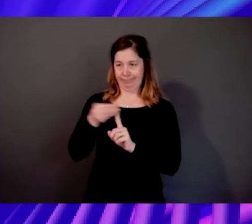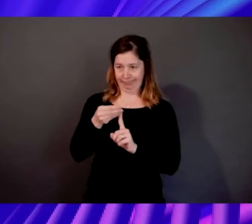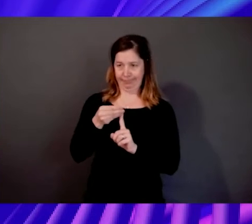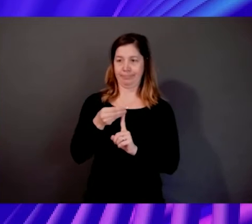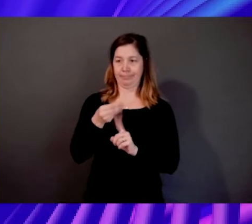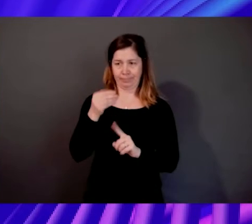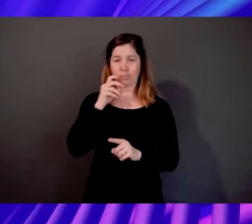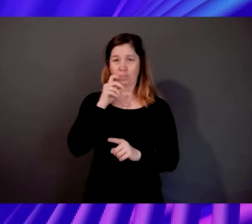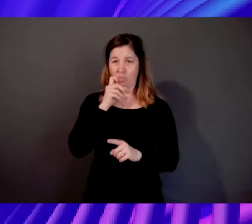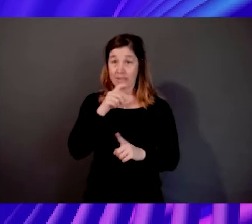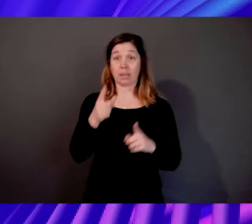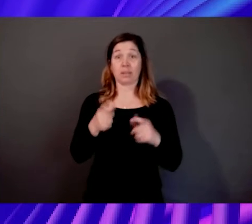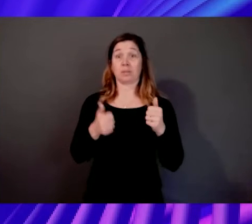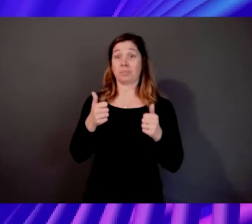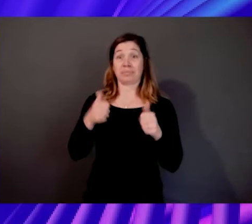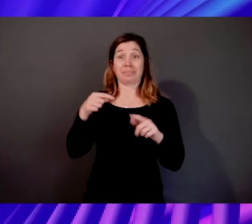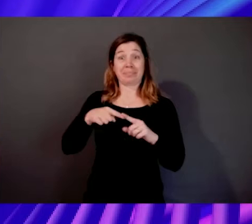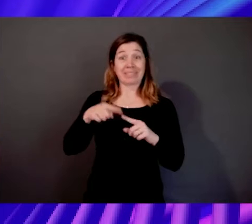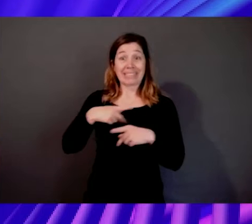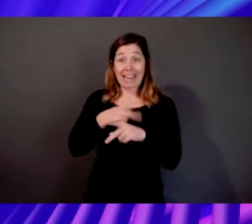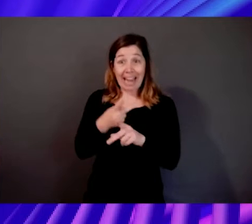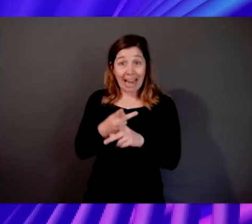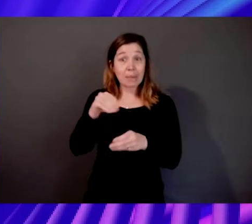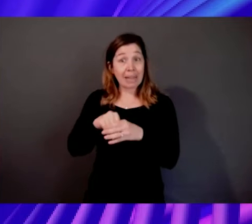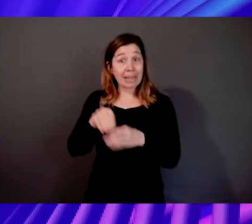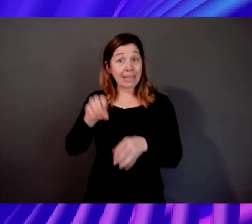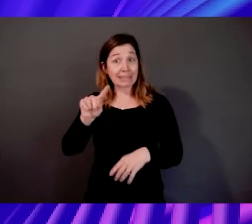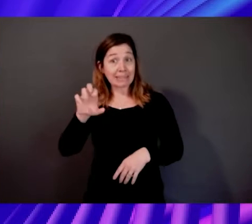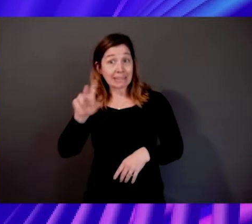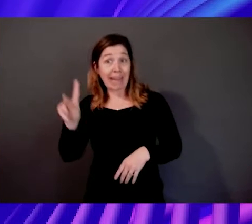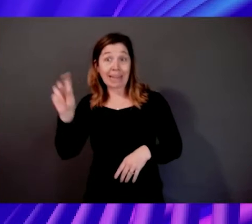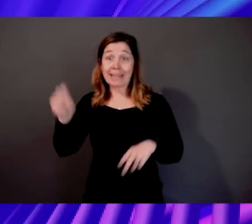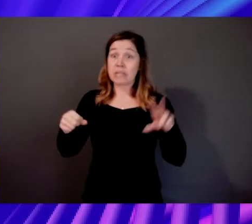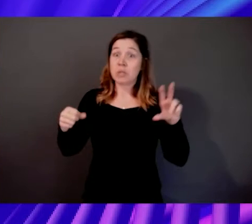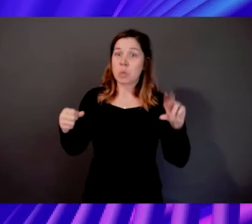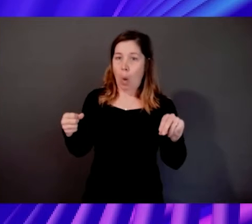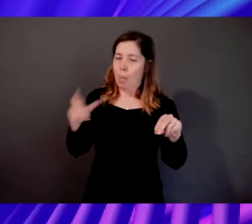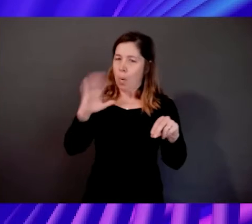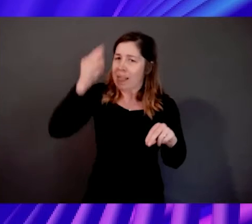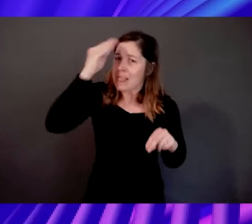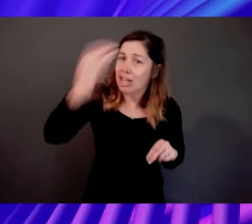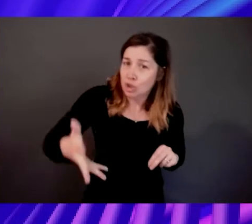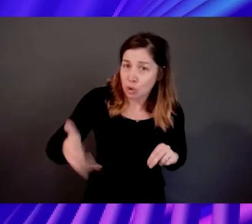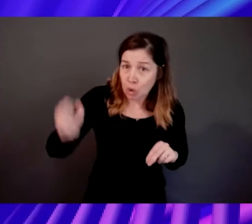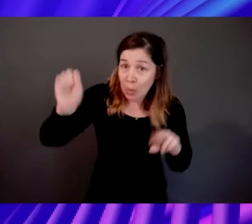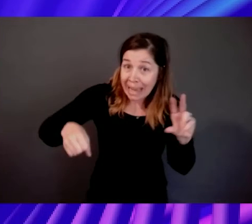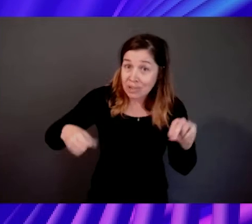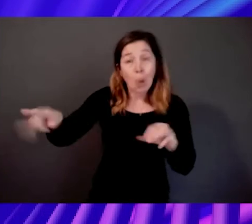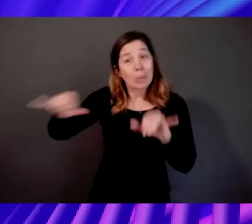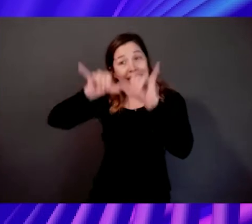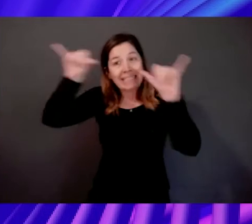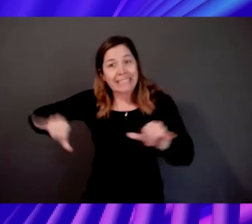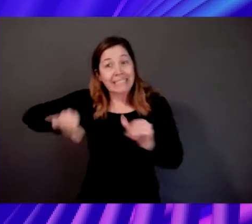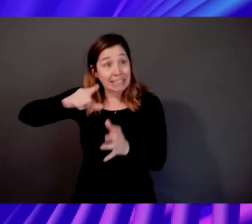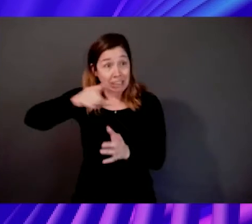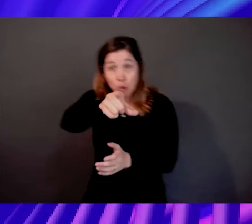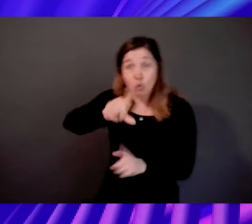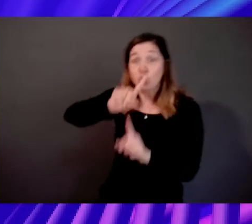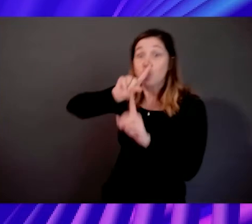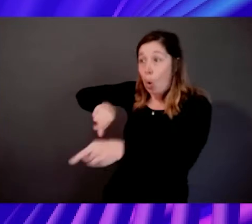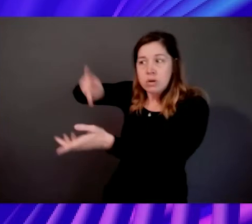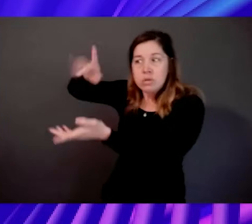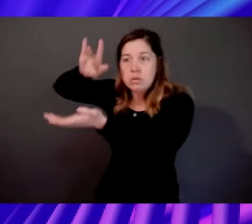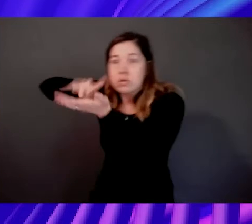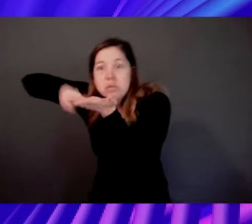this particular item is in stock or not. And the inventory system looks up and then sees whether the item is in stock or not, and then